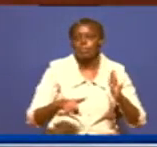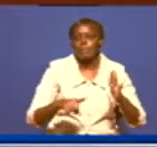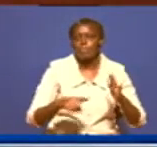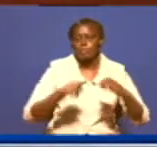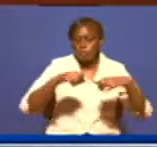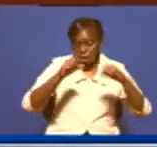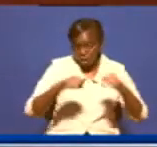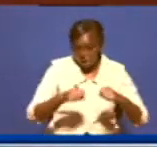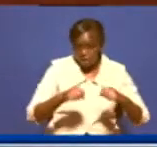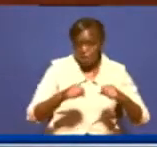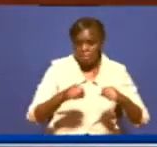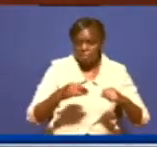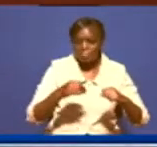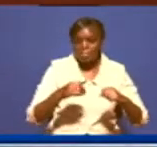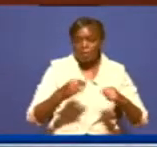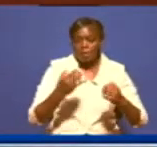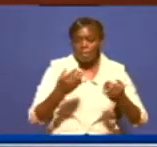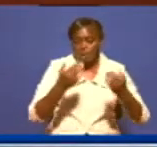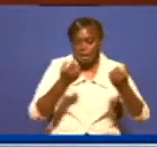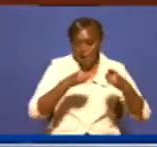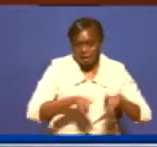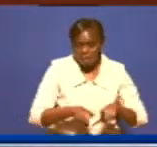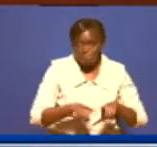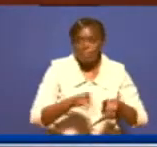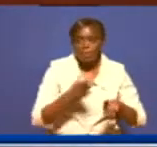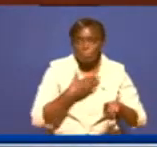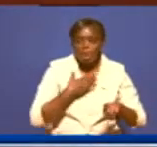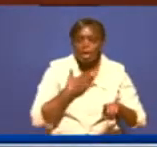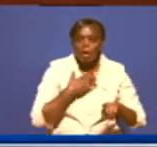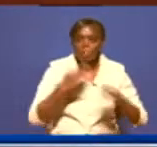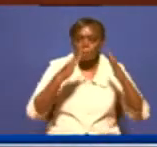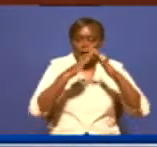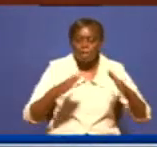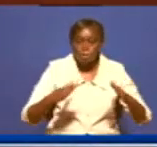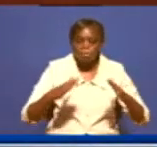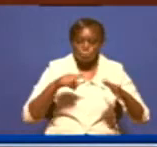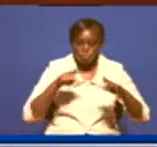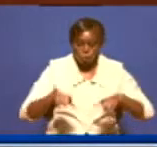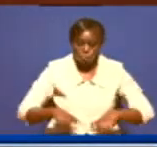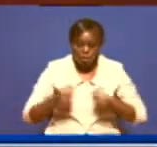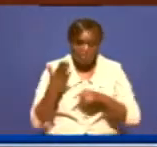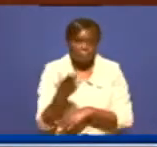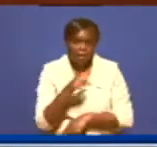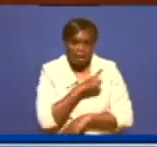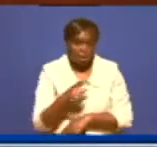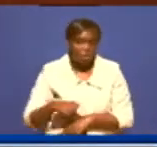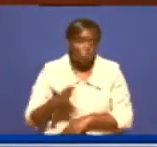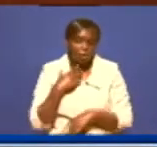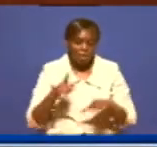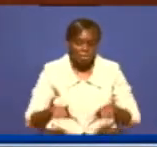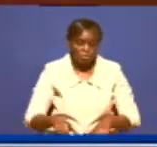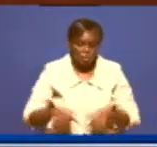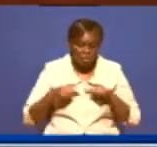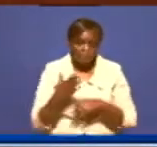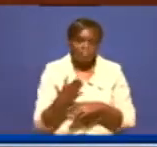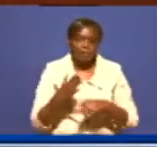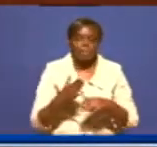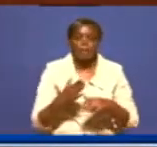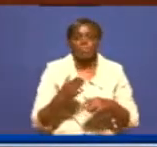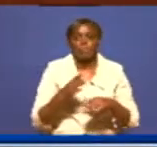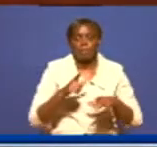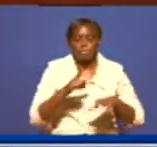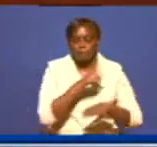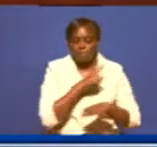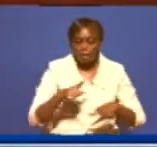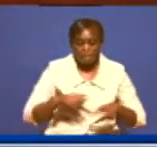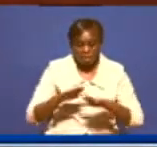of premises for occupation. And I think the date for termination, if the landlord, the